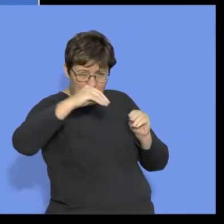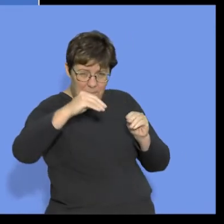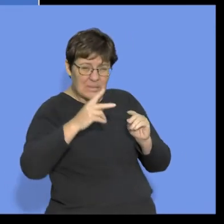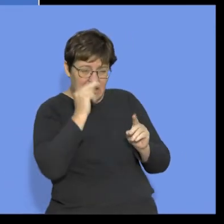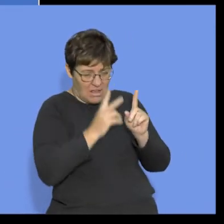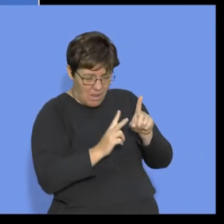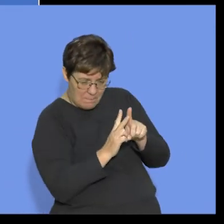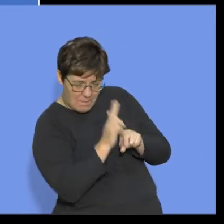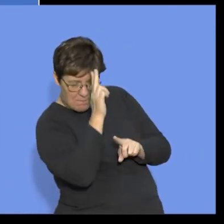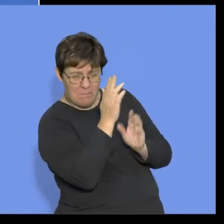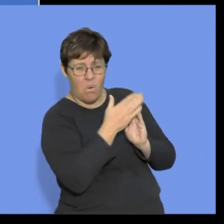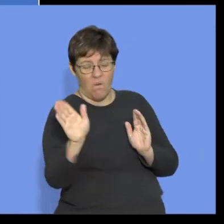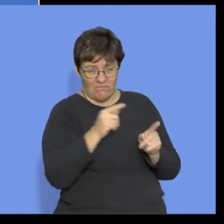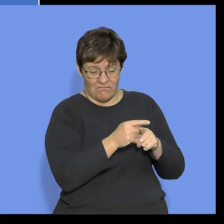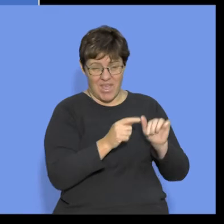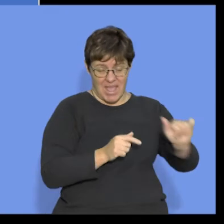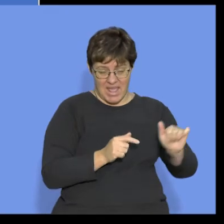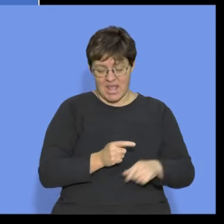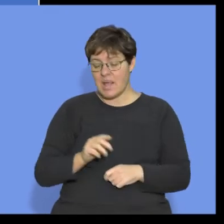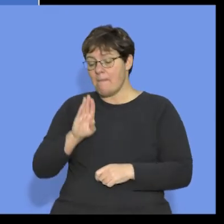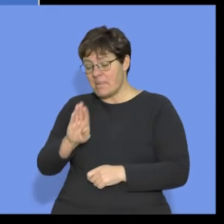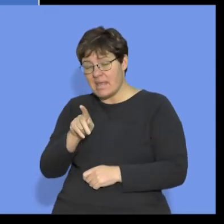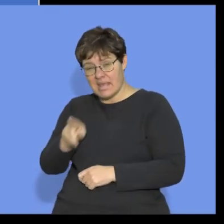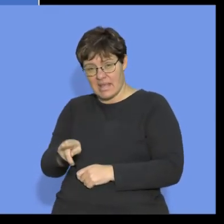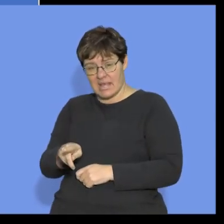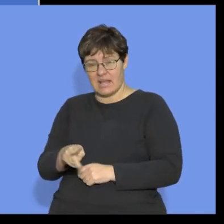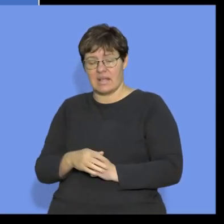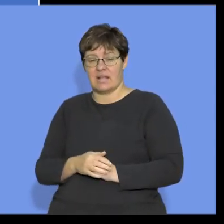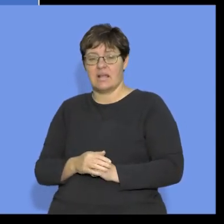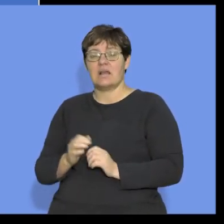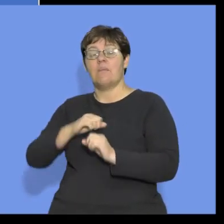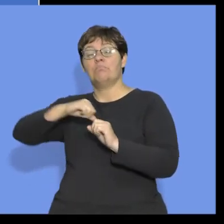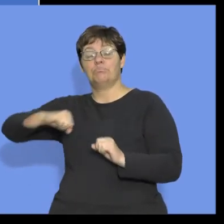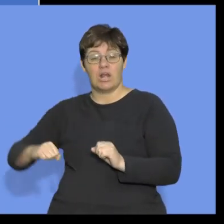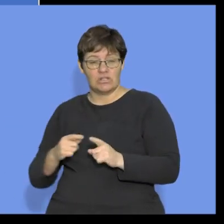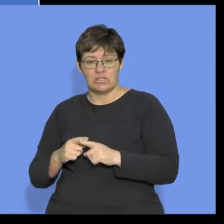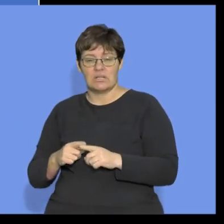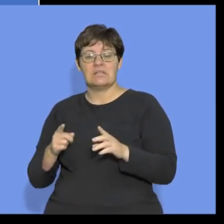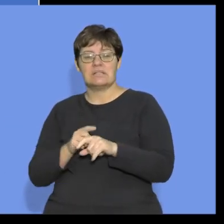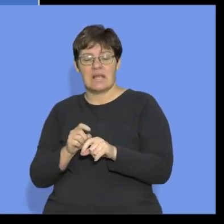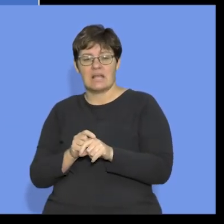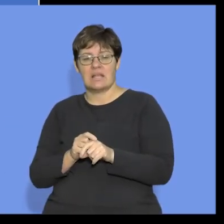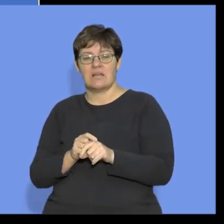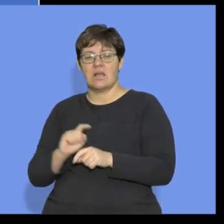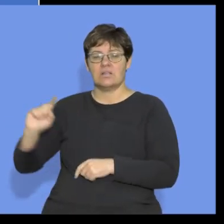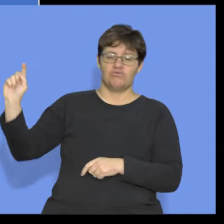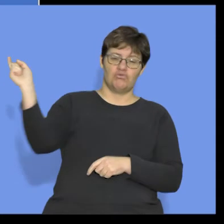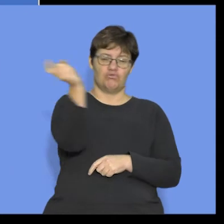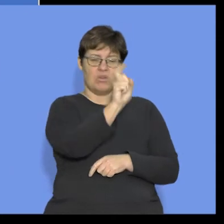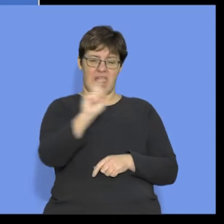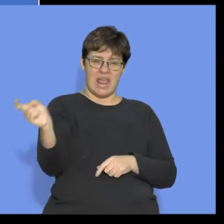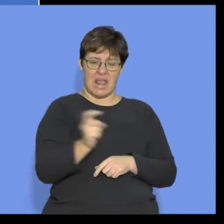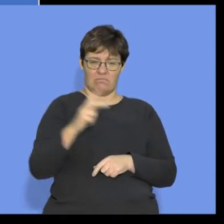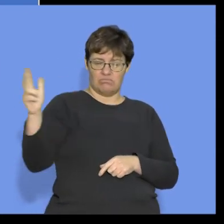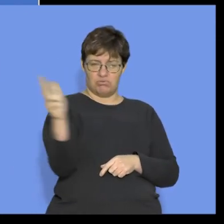A. Treatment B involves removing infected branches as well as spraying the tree with a